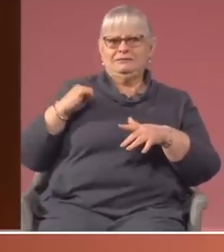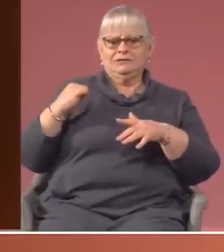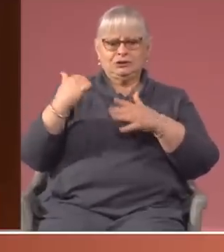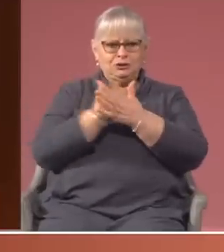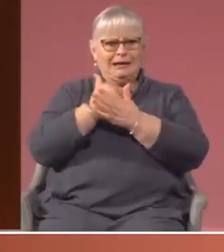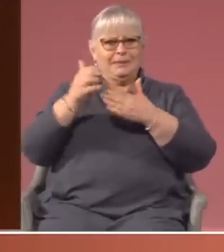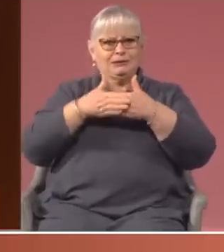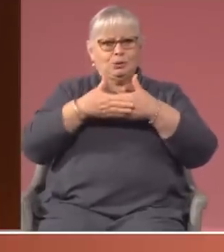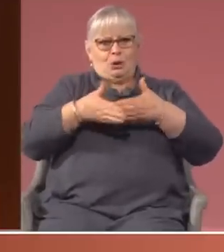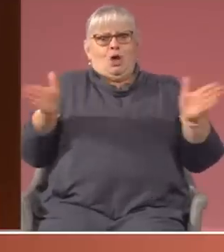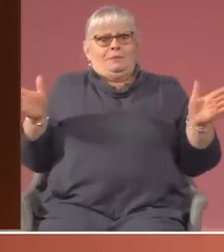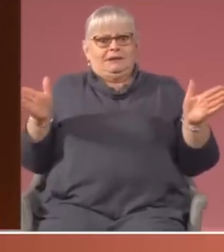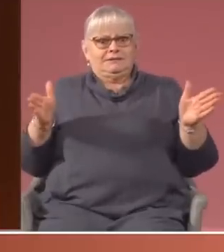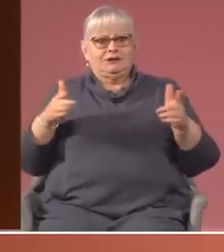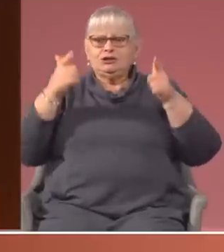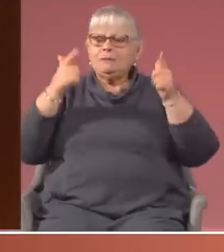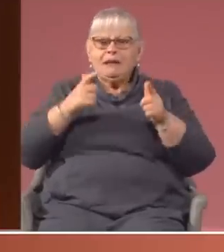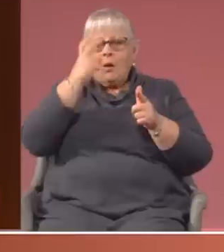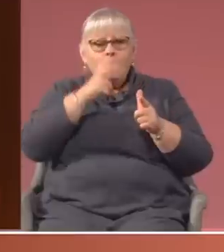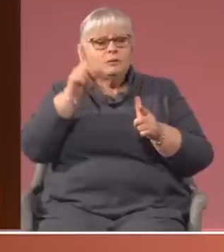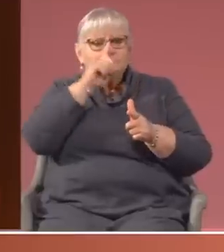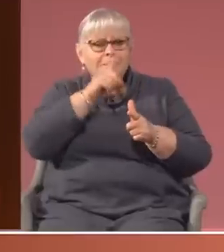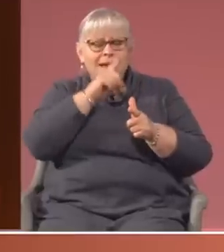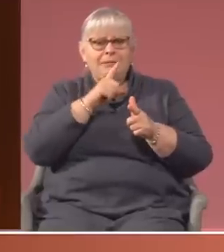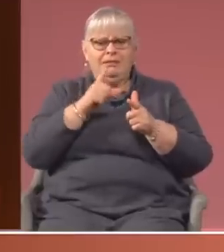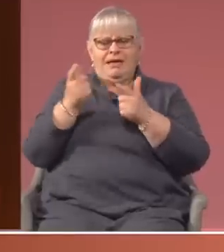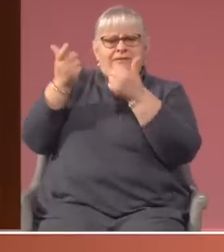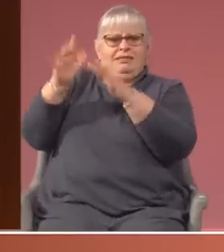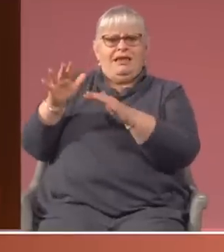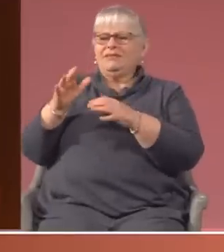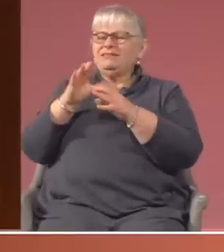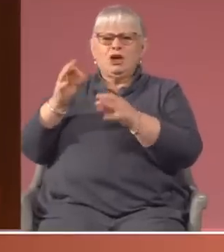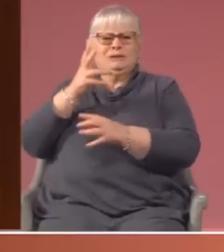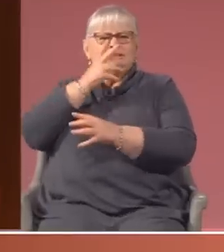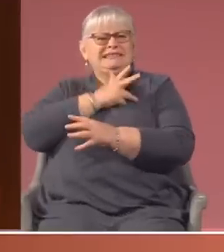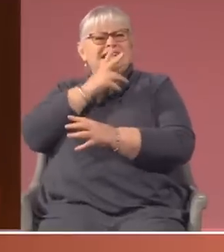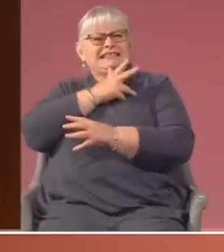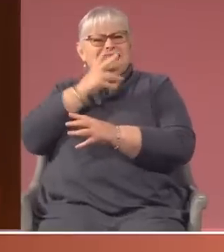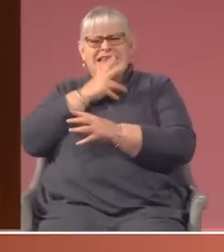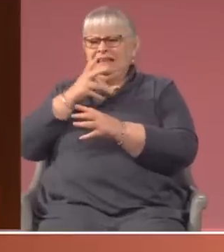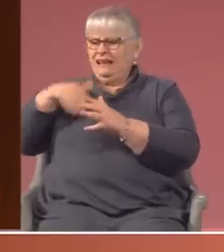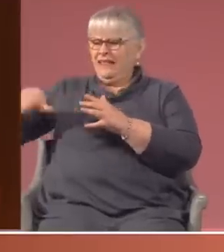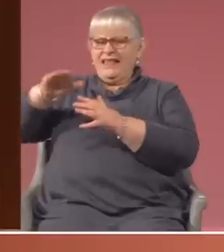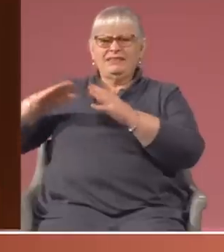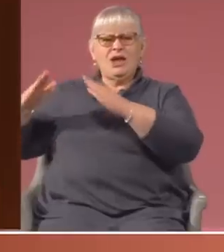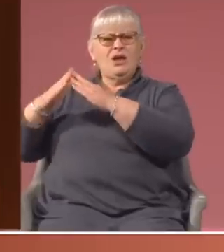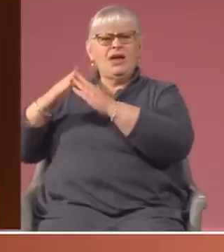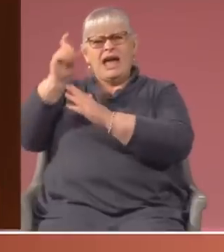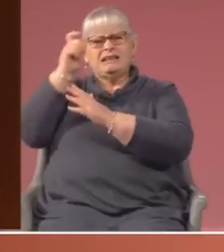open. Too many of our elderly have been left without dignity in the very facilities designed to care